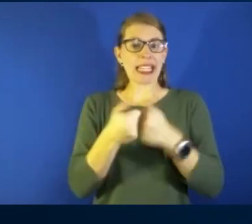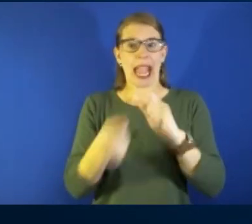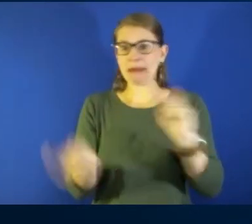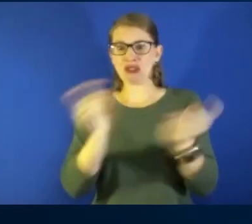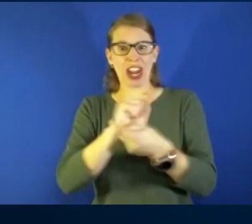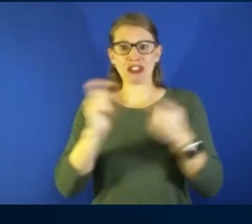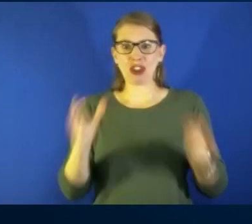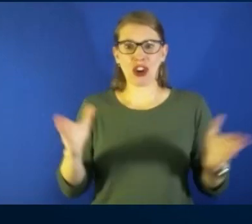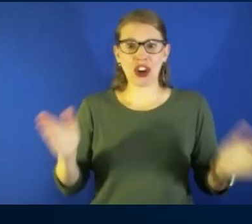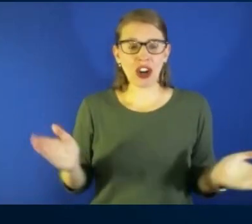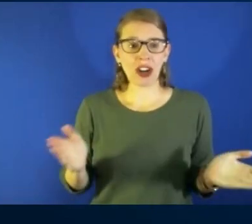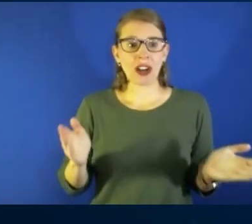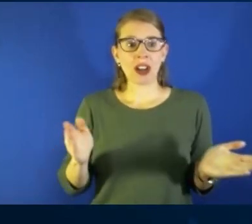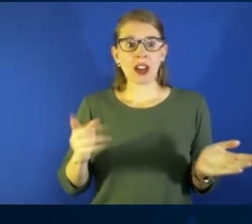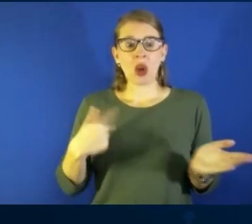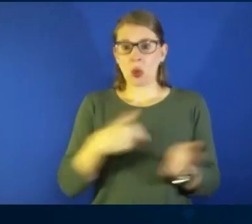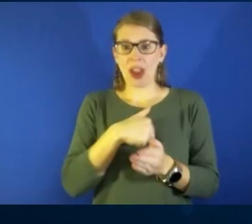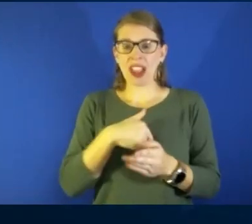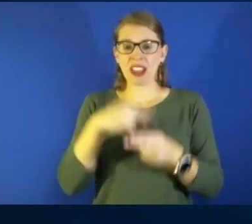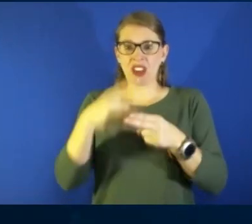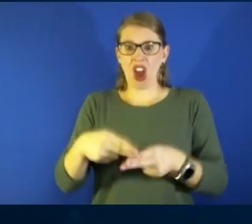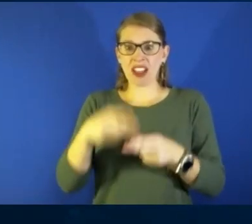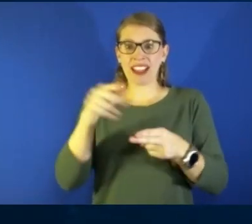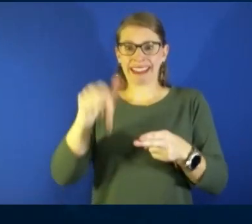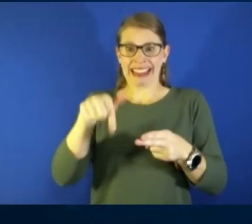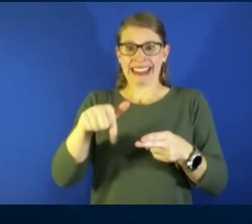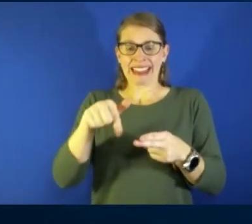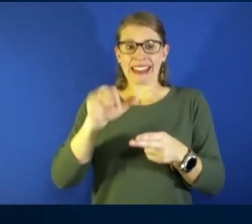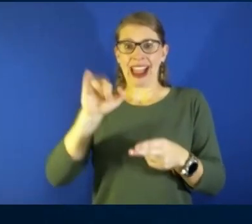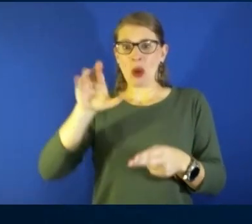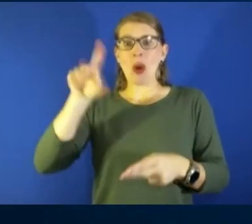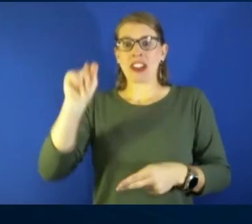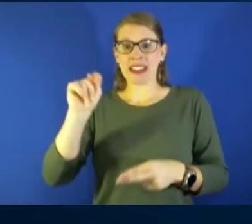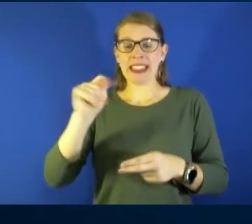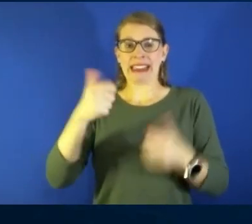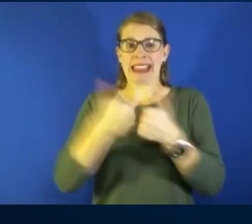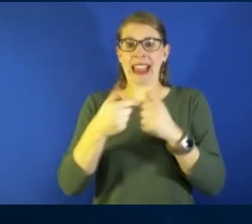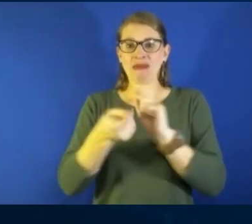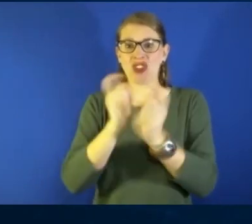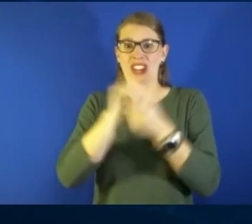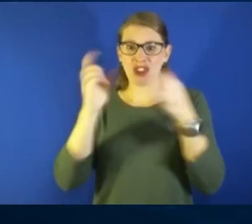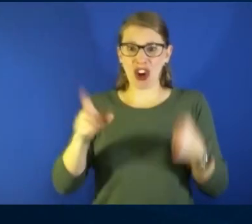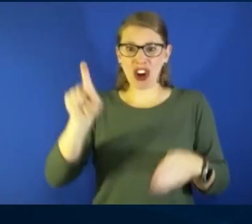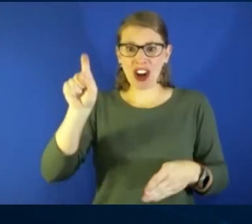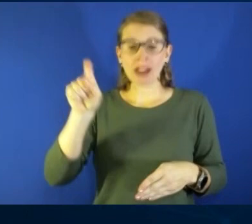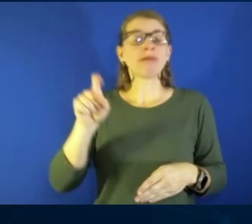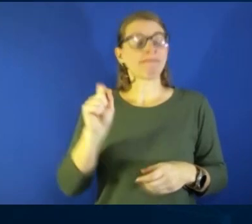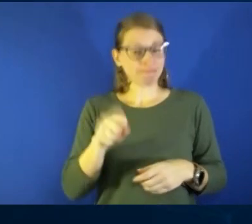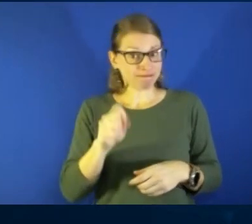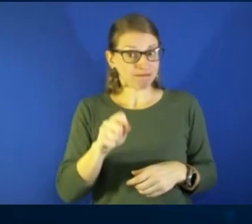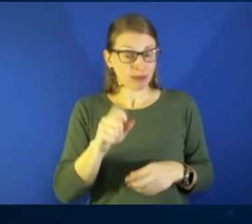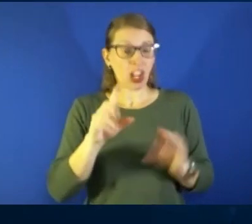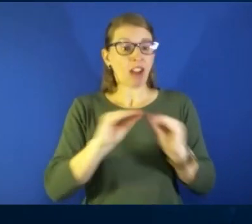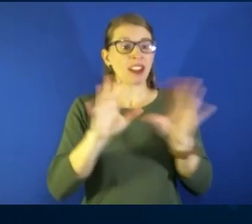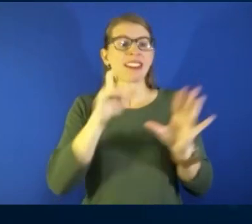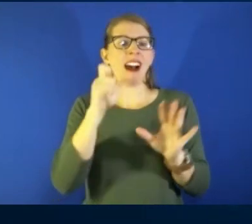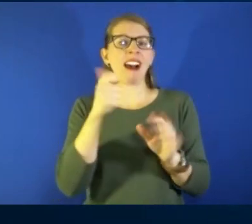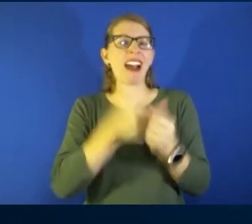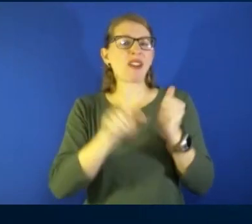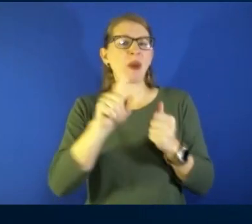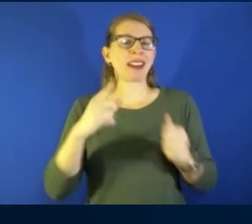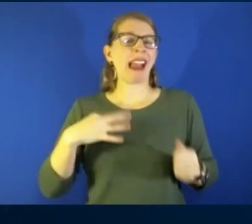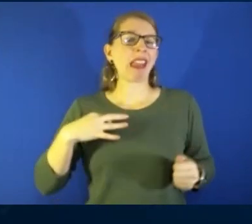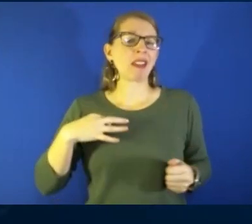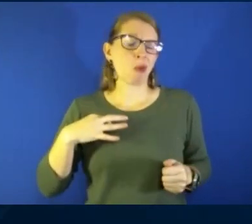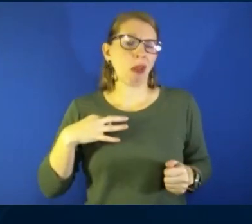calling this a game changer, Doctor? I think this is a game changer for women that are eligible. Obviously not everyone's eligible, and